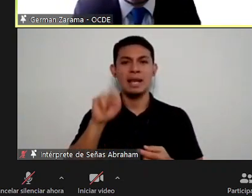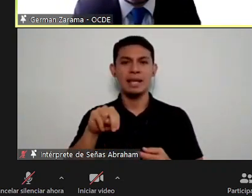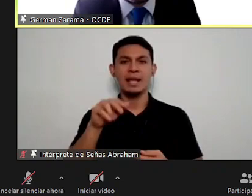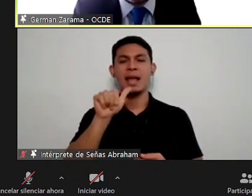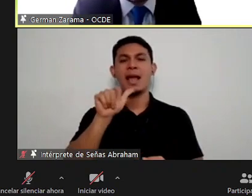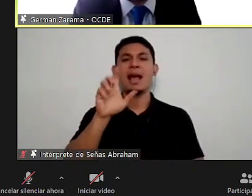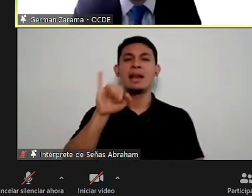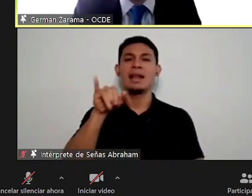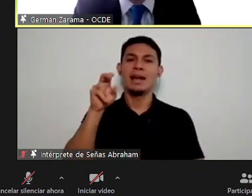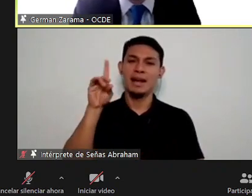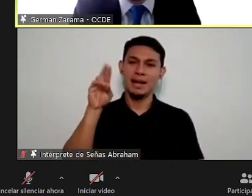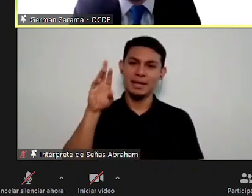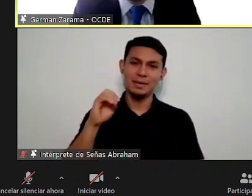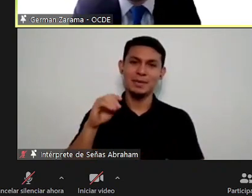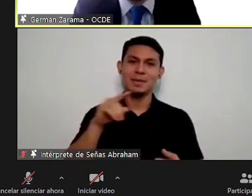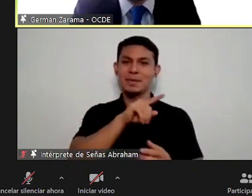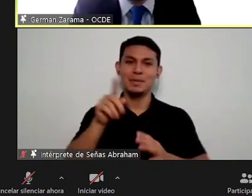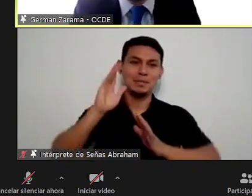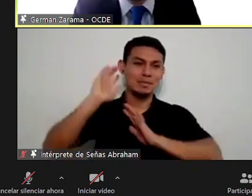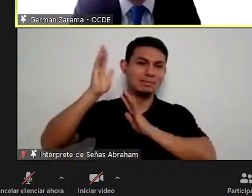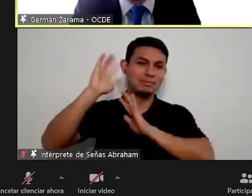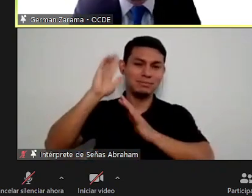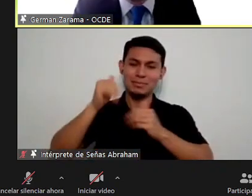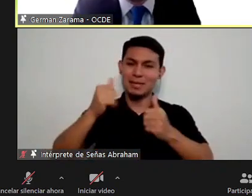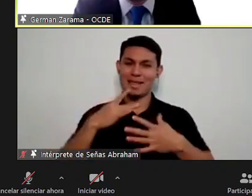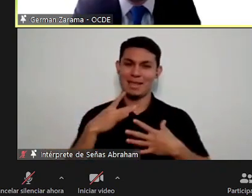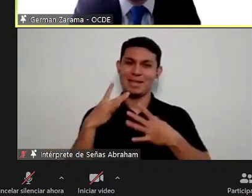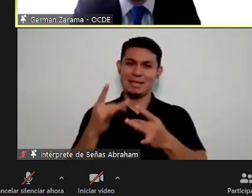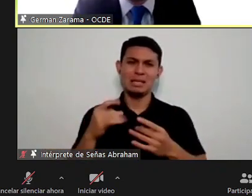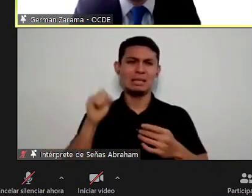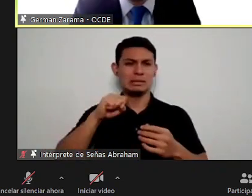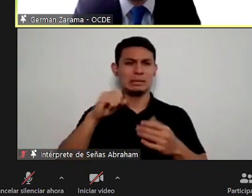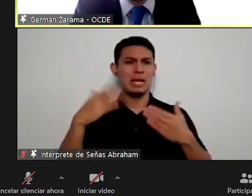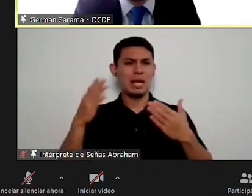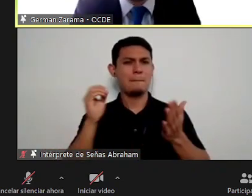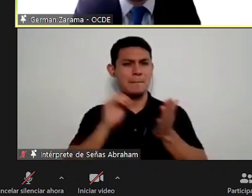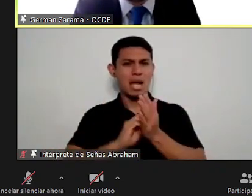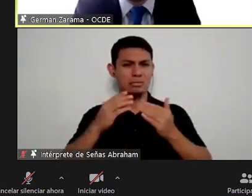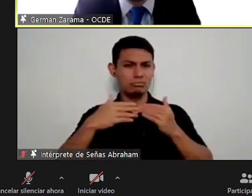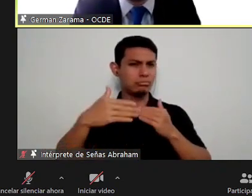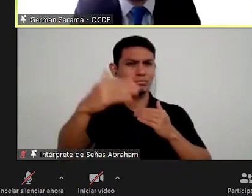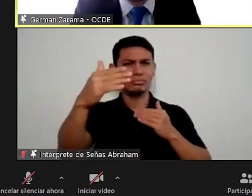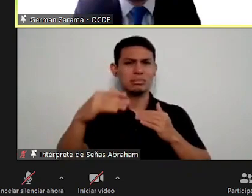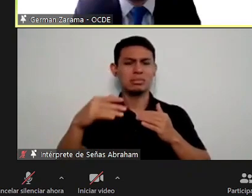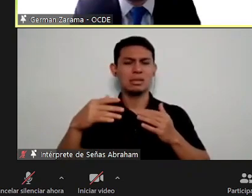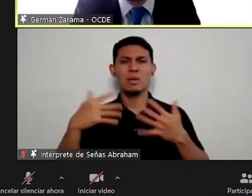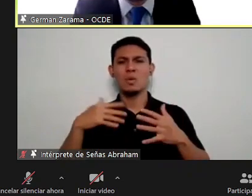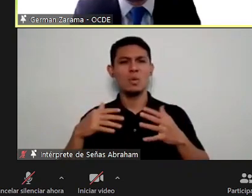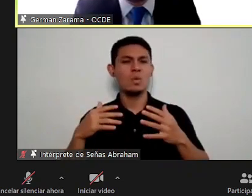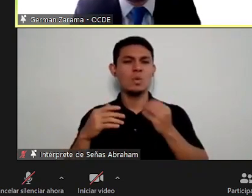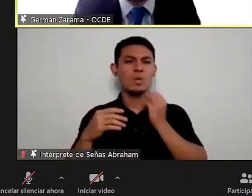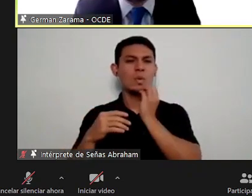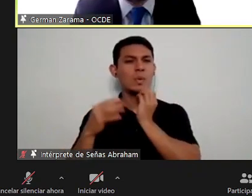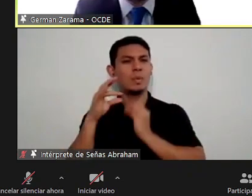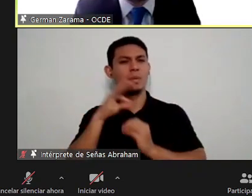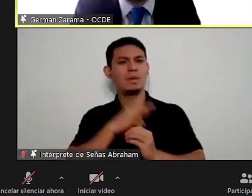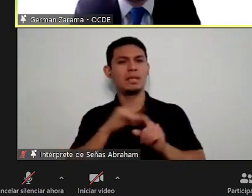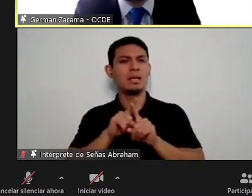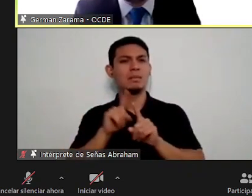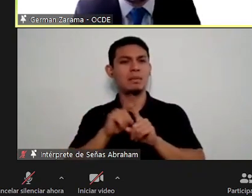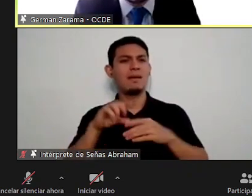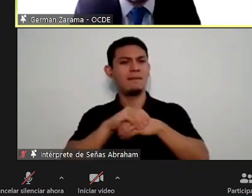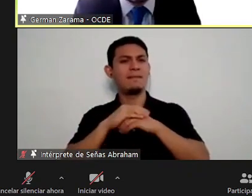alejandra thank you very interesting panel we have a lot of challenges in front of us and many opportunities in